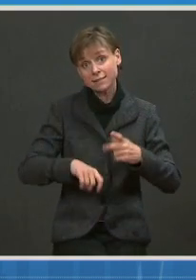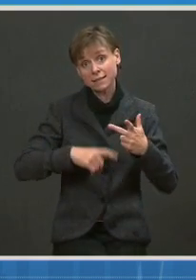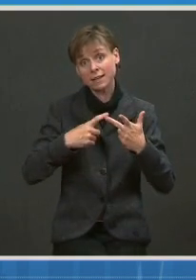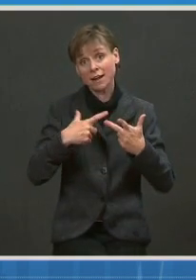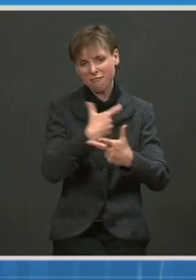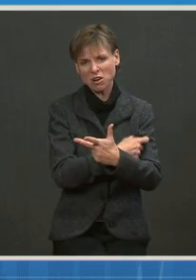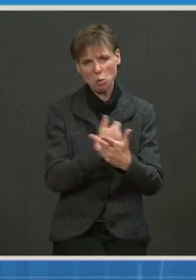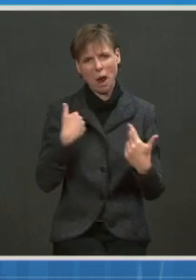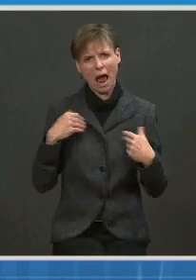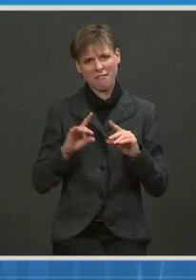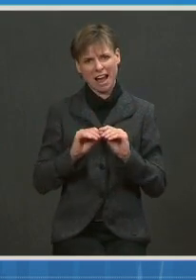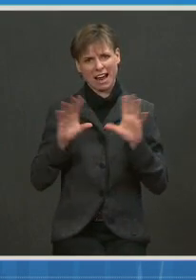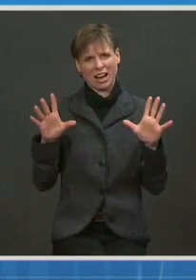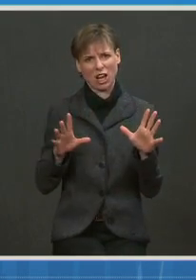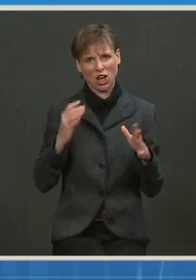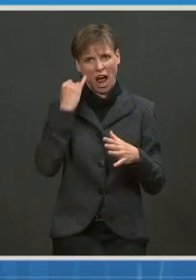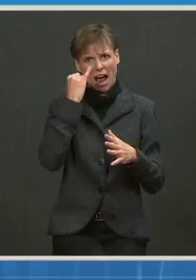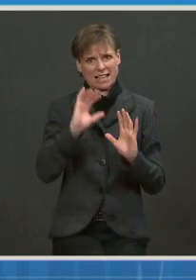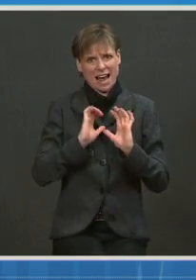Next question.